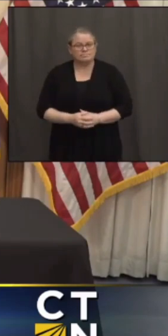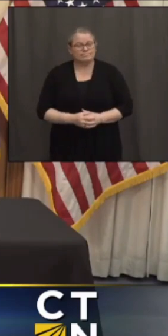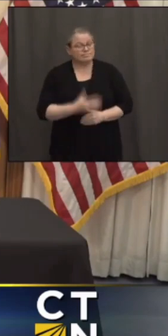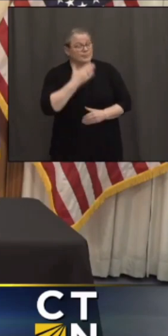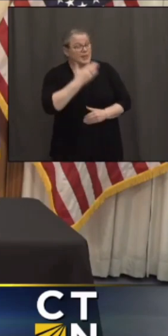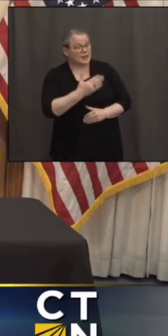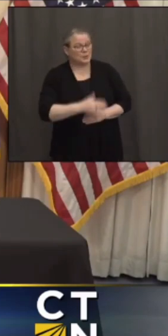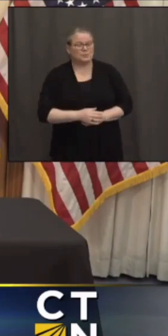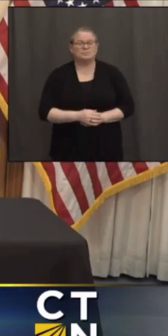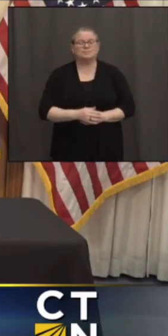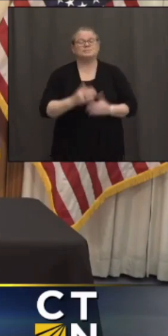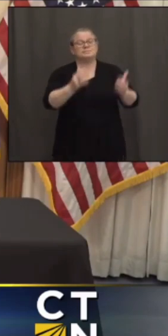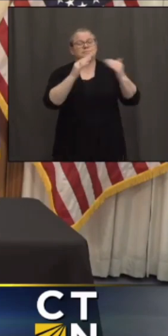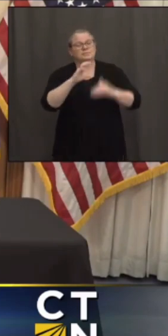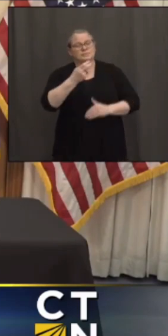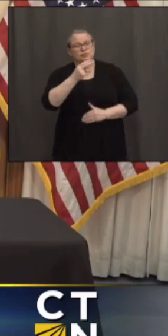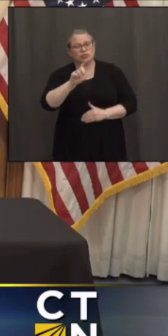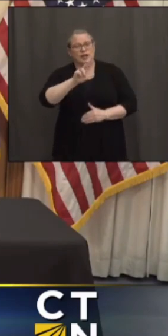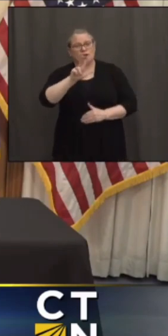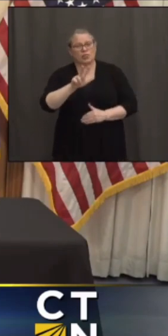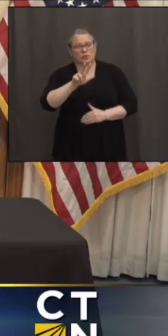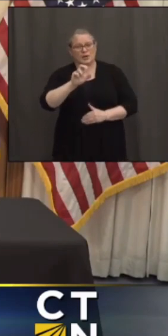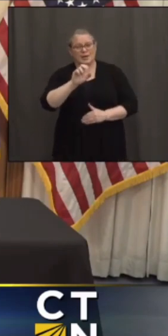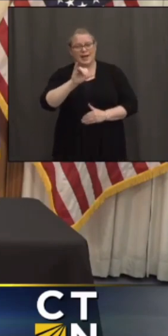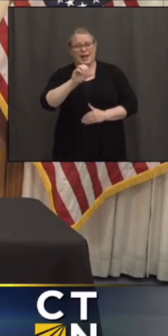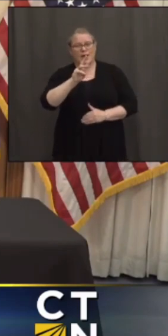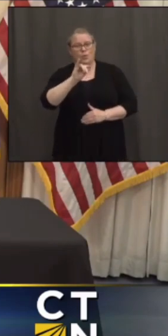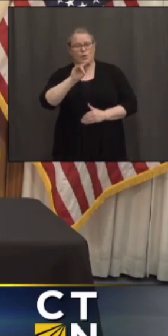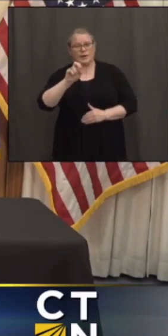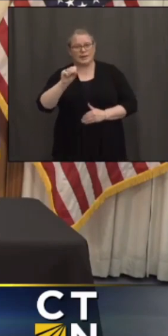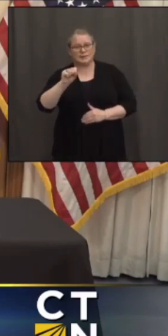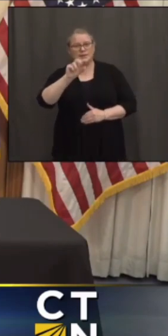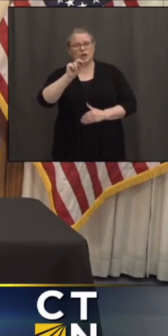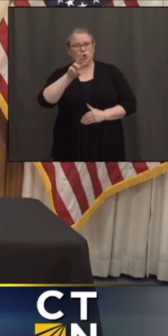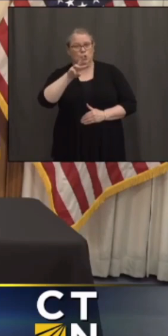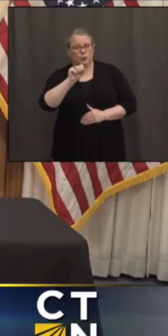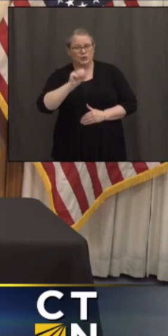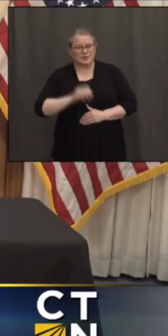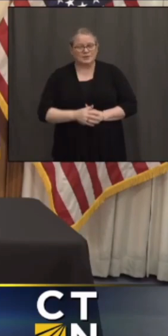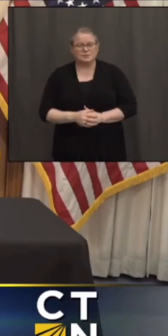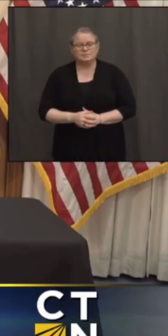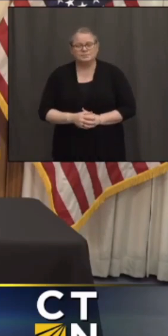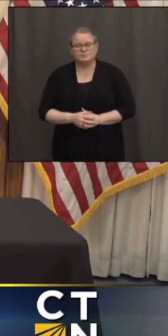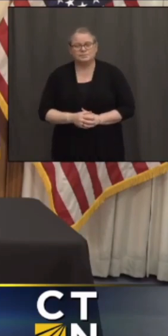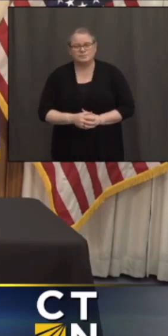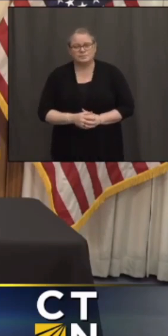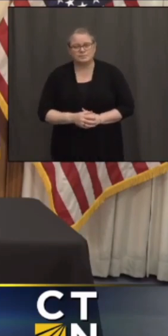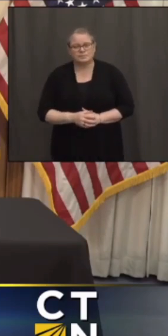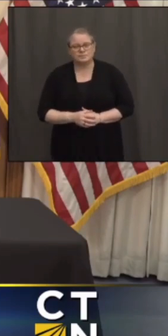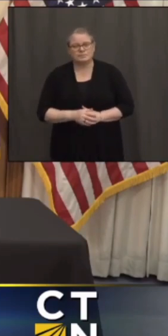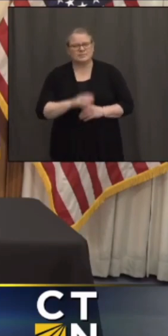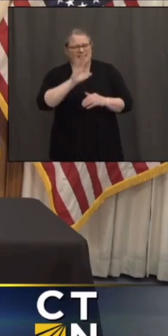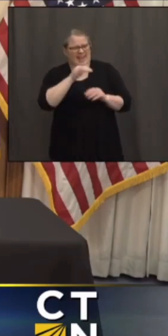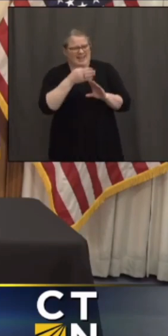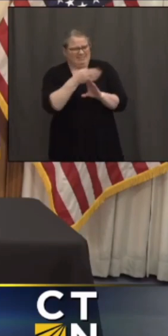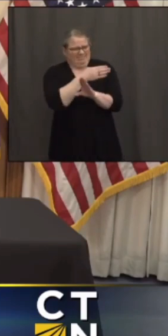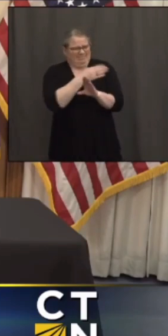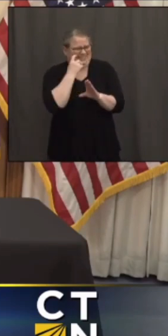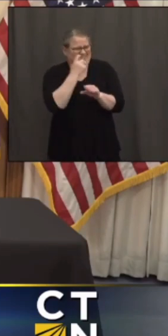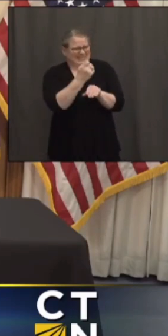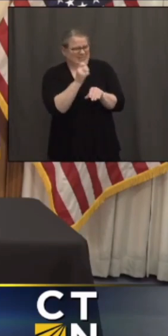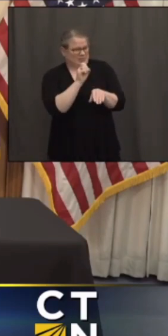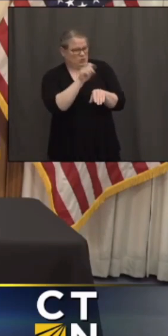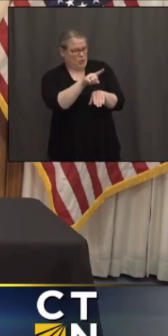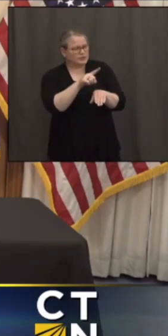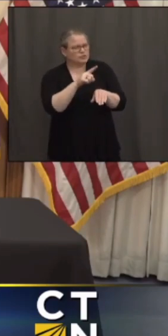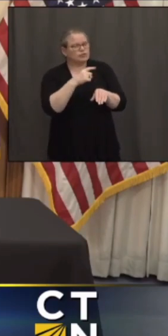Channel 3 Eyewitness News. Yes, Governor, just kind of following up on that question. I think a lot of us were looking at states